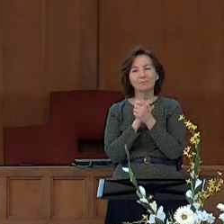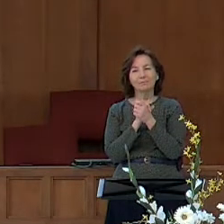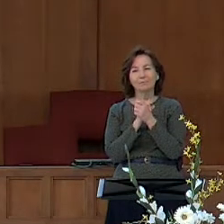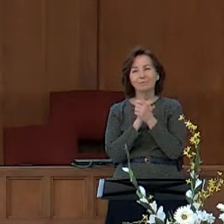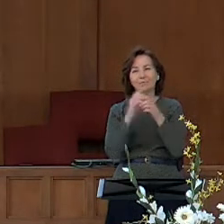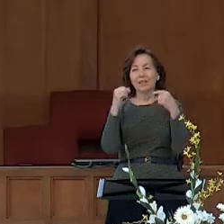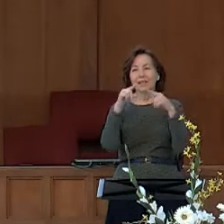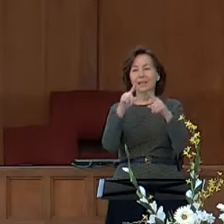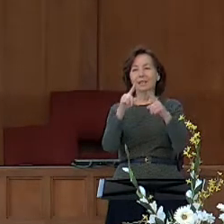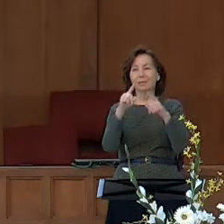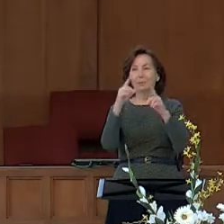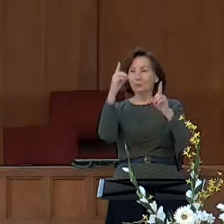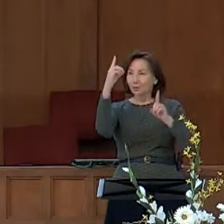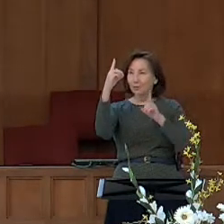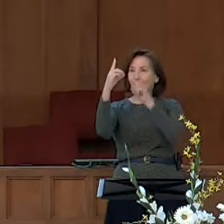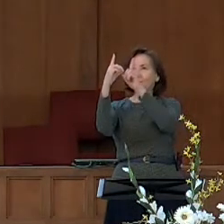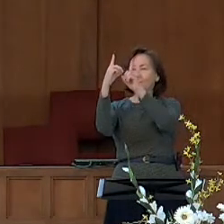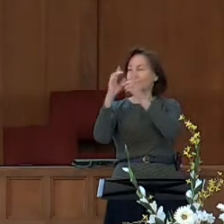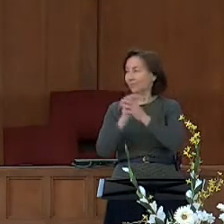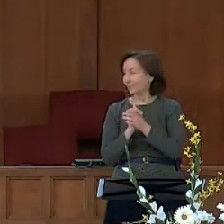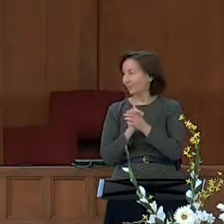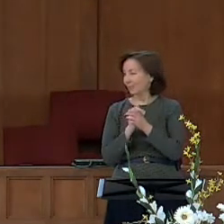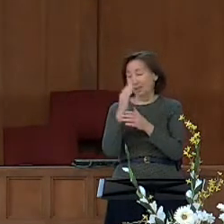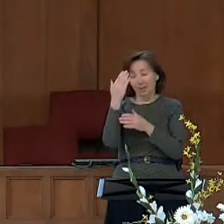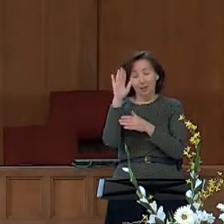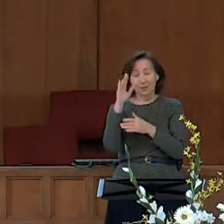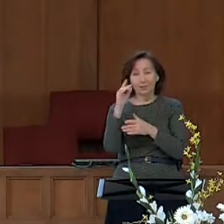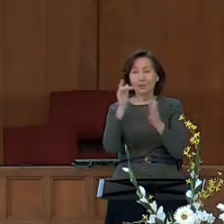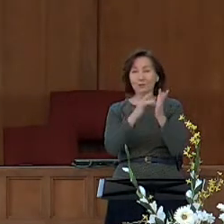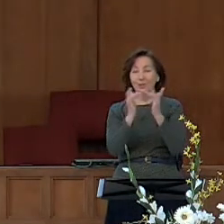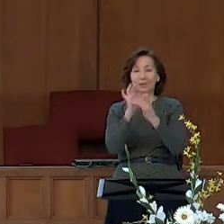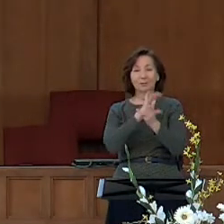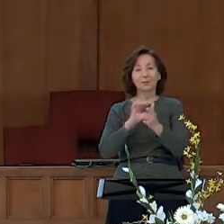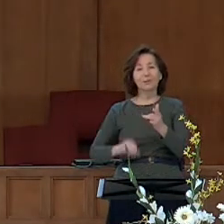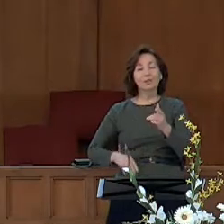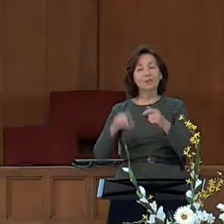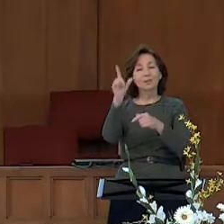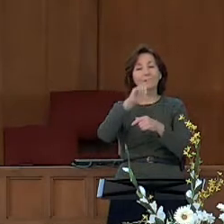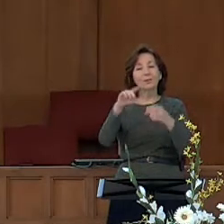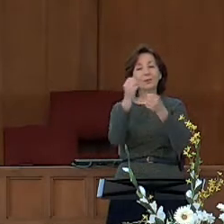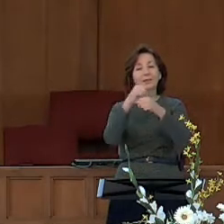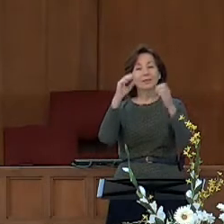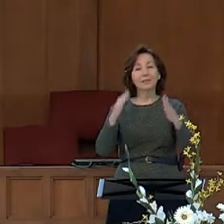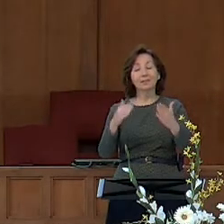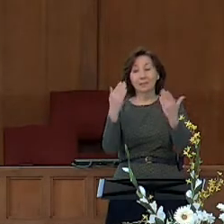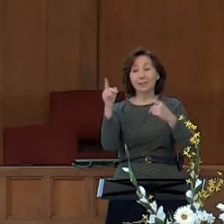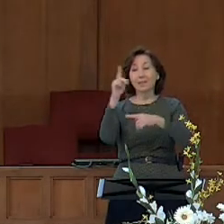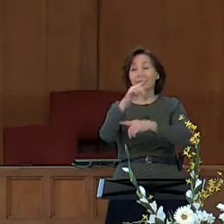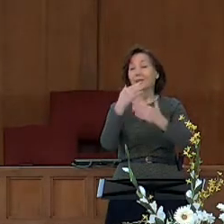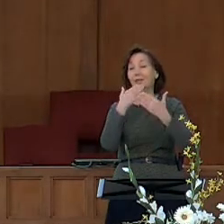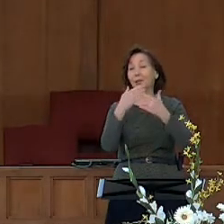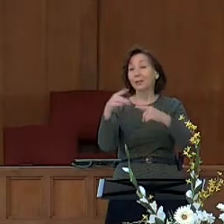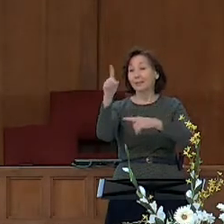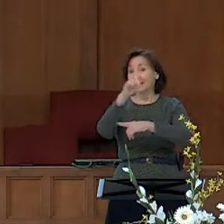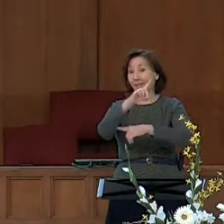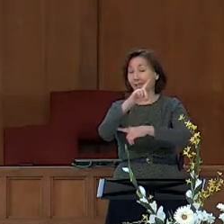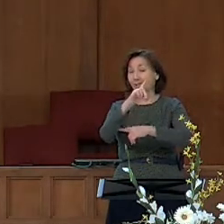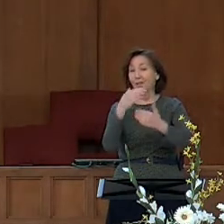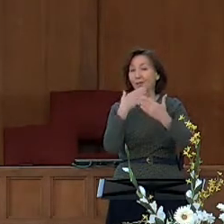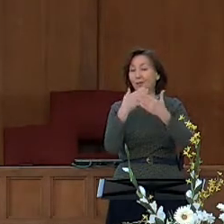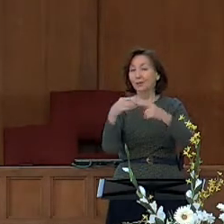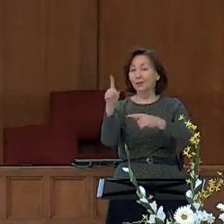as we move closer to you. If you don't know Jesus Christ as your Lord and your Savior, today's a good day. A good day to